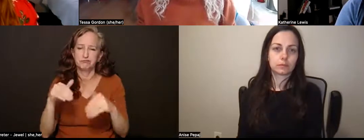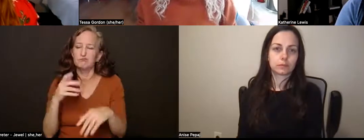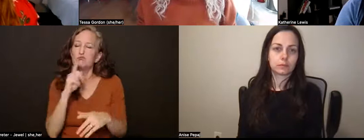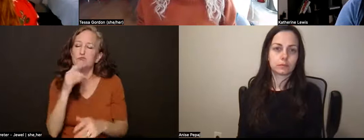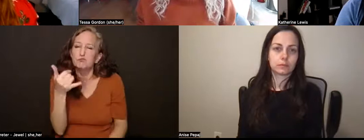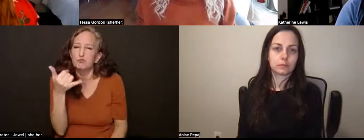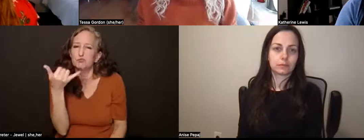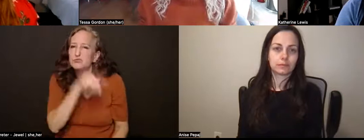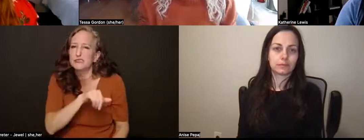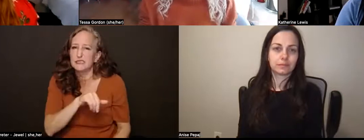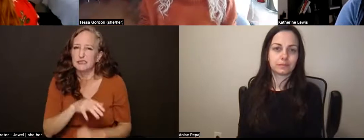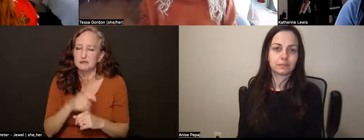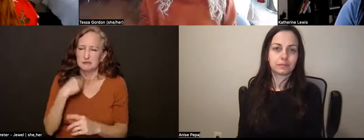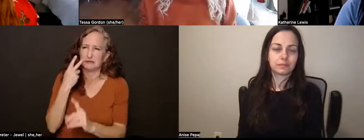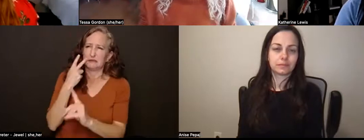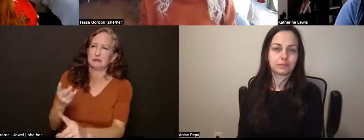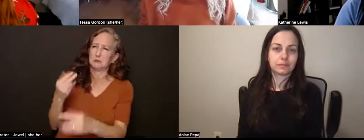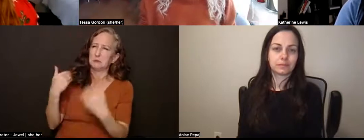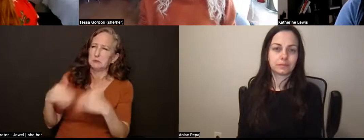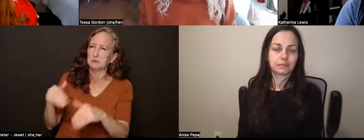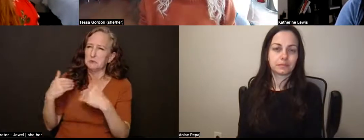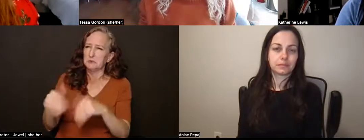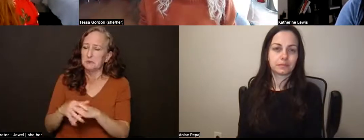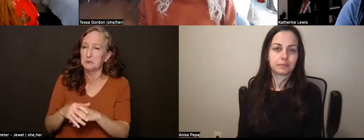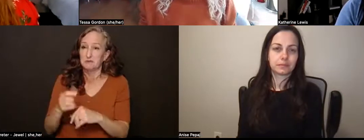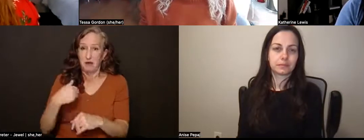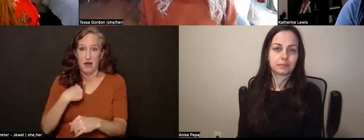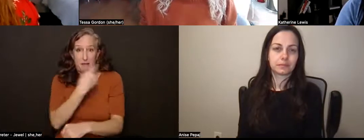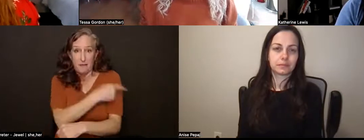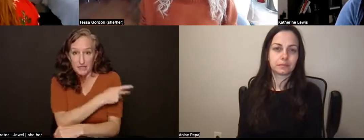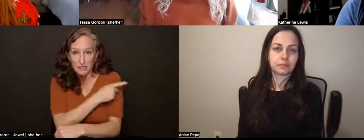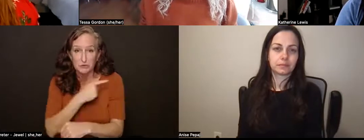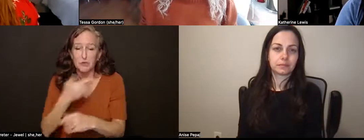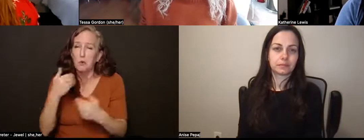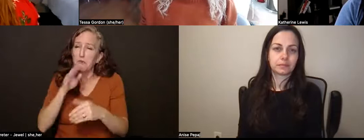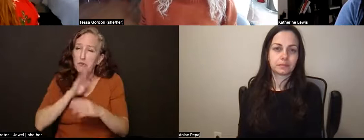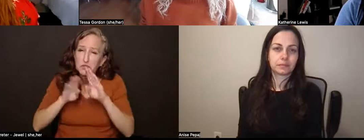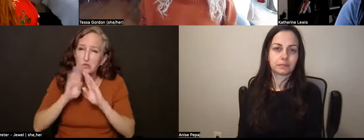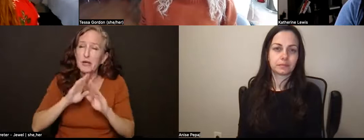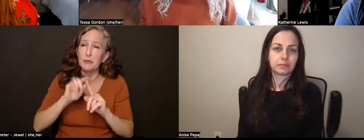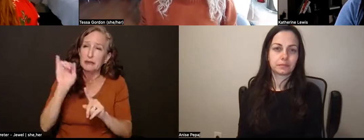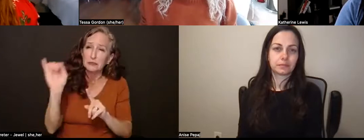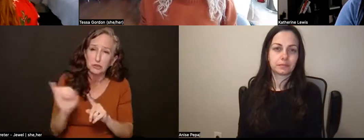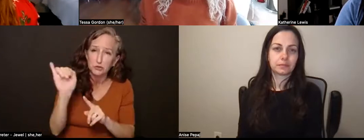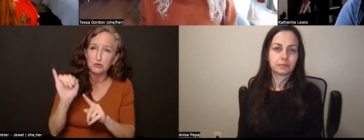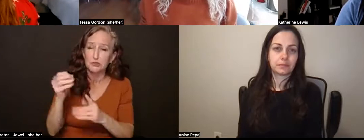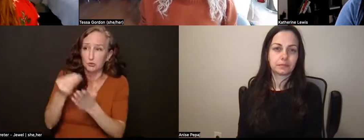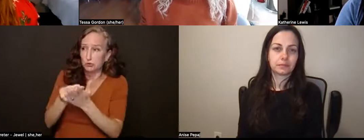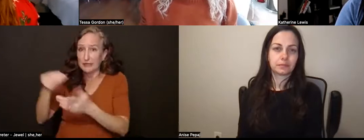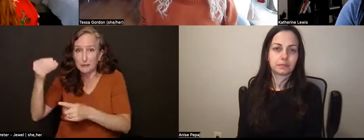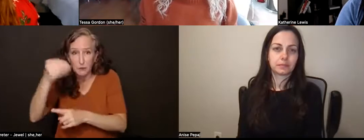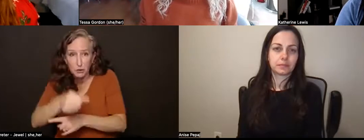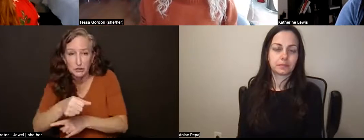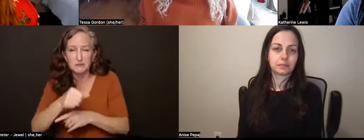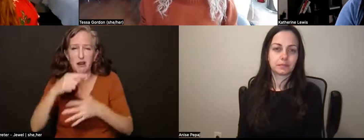ridiculous to me. And it's very frustrating for me as a patient with insurance and reimbursement. These are all very complex things.